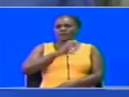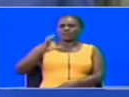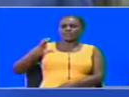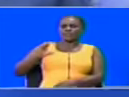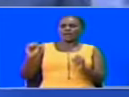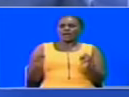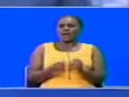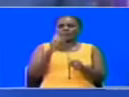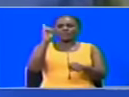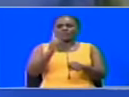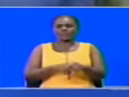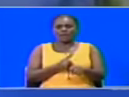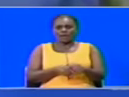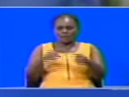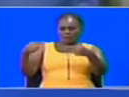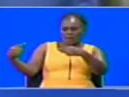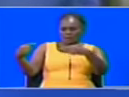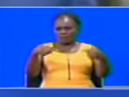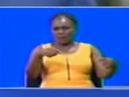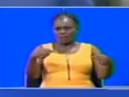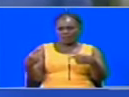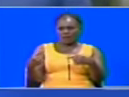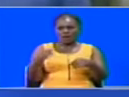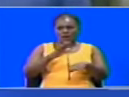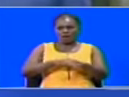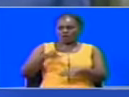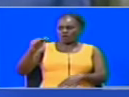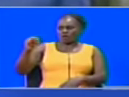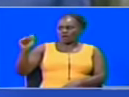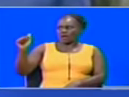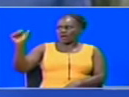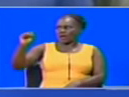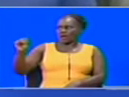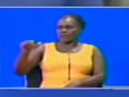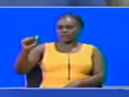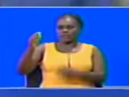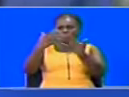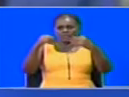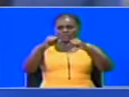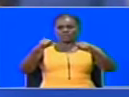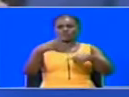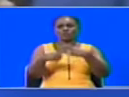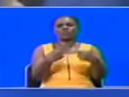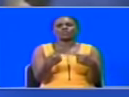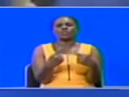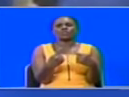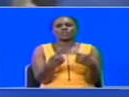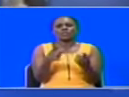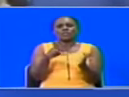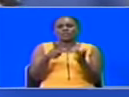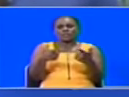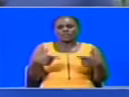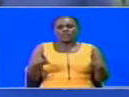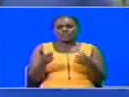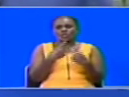a time when the back and forth with regards to the NASA presidential candidate is ongoing. And let's just speak to one